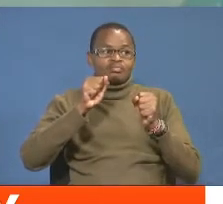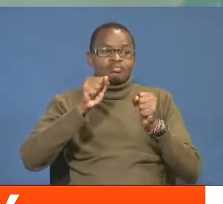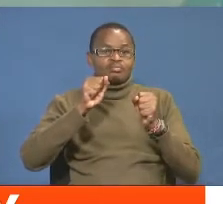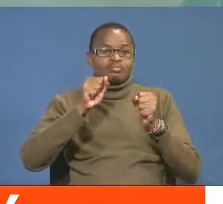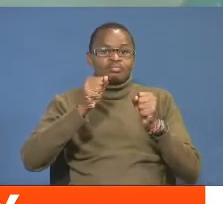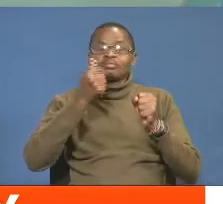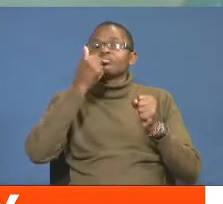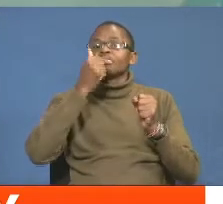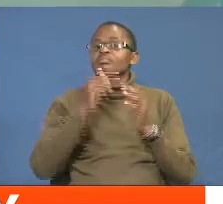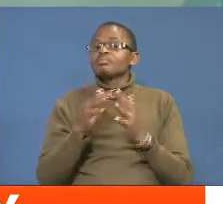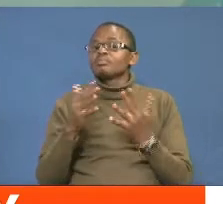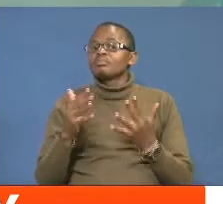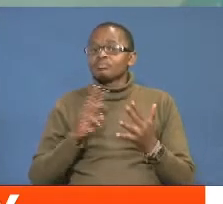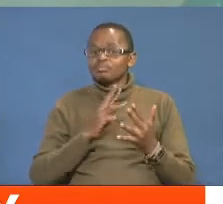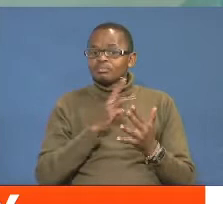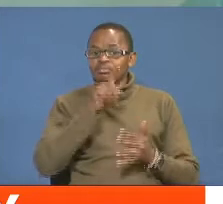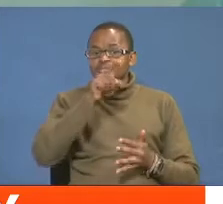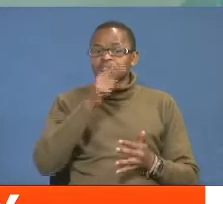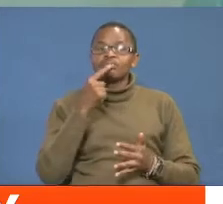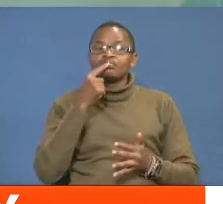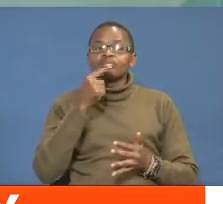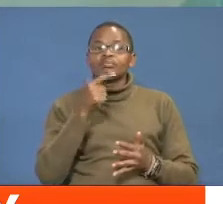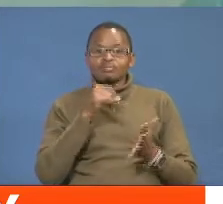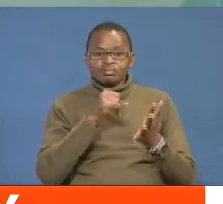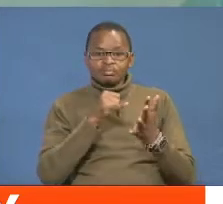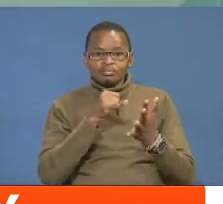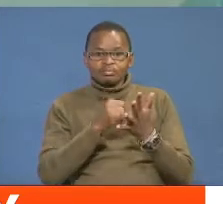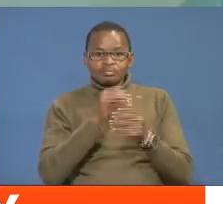I mean, we just need to say, you know,